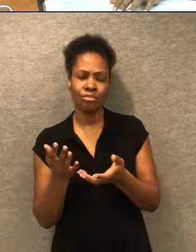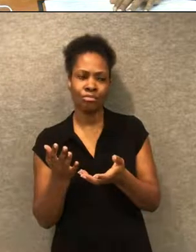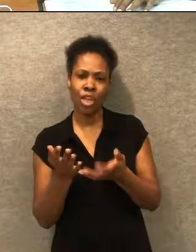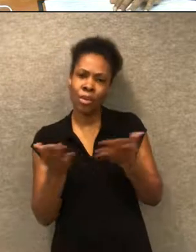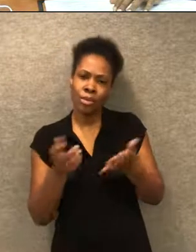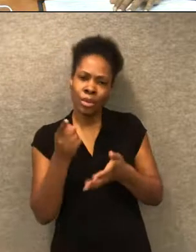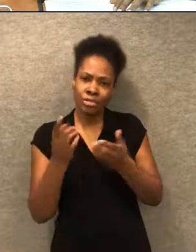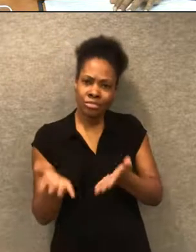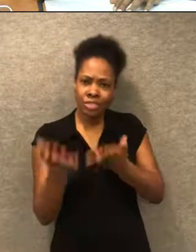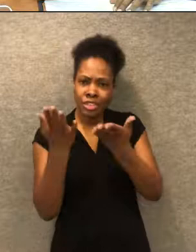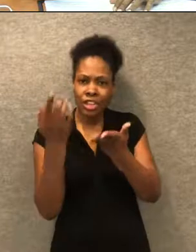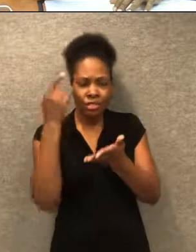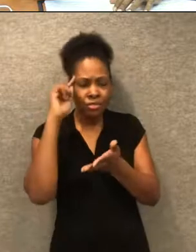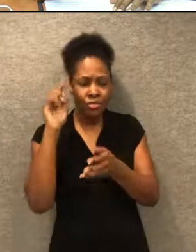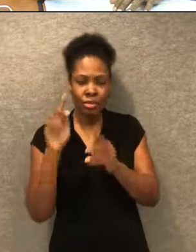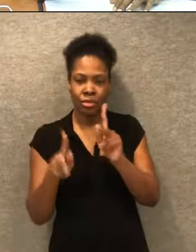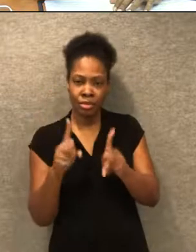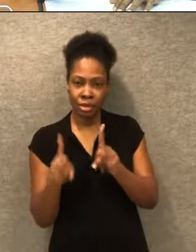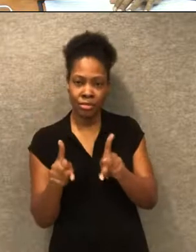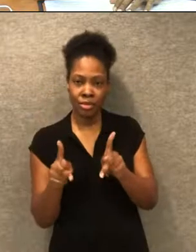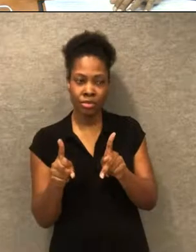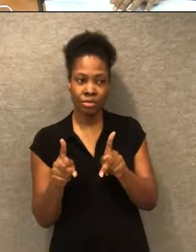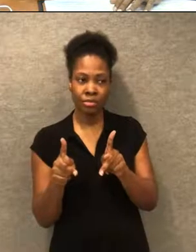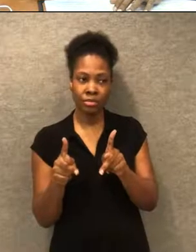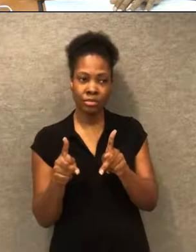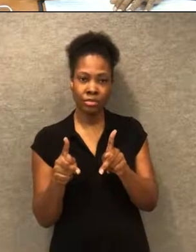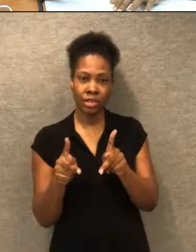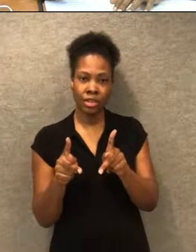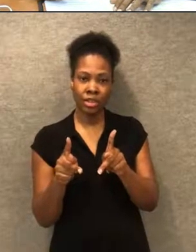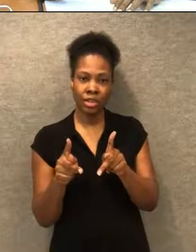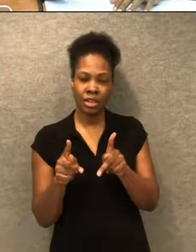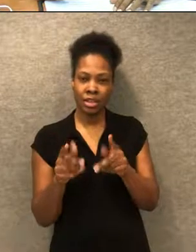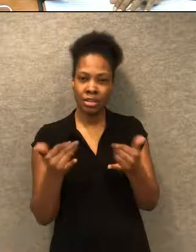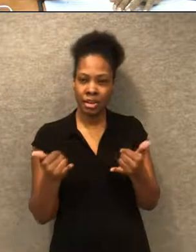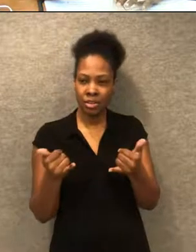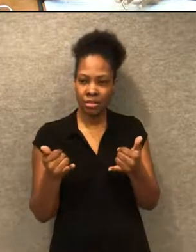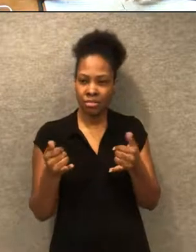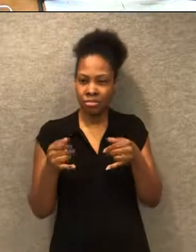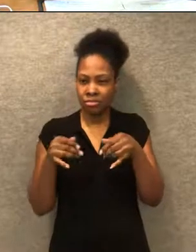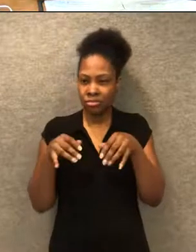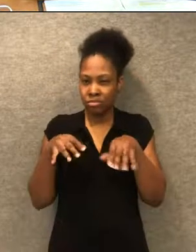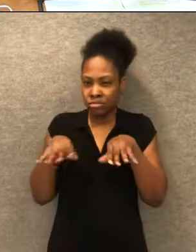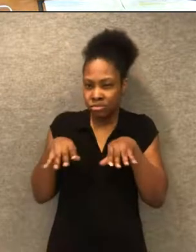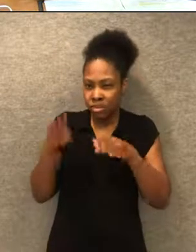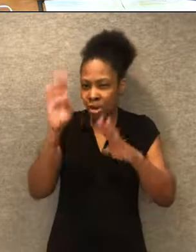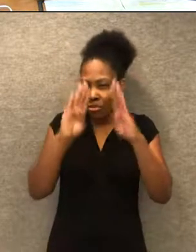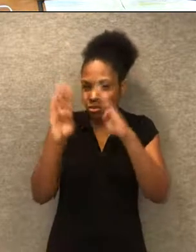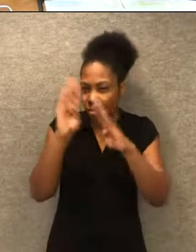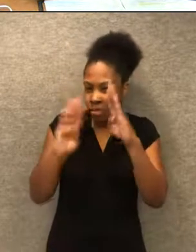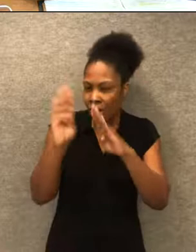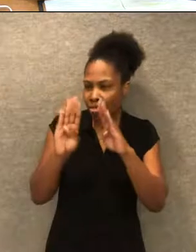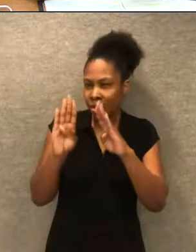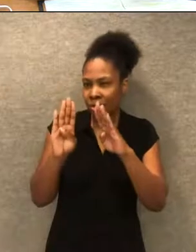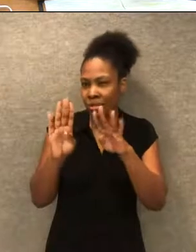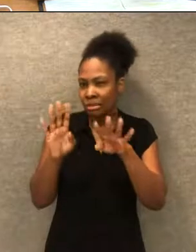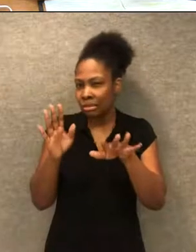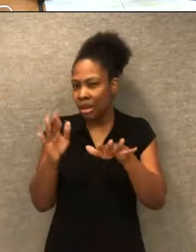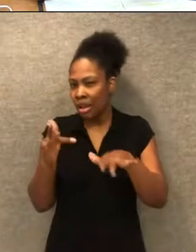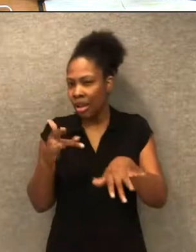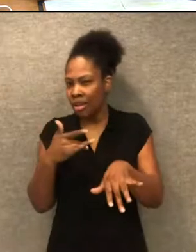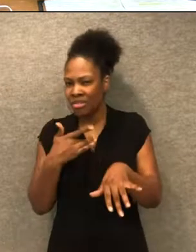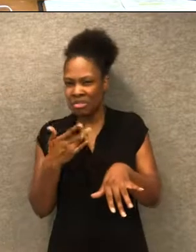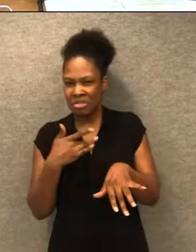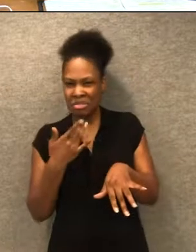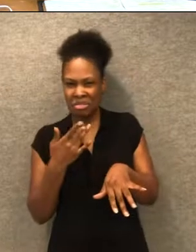for those people who have those, have that anxiety and feeling some kind of way